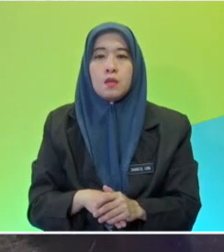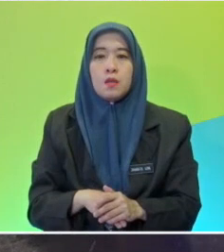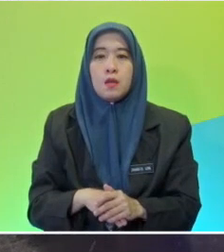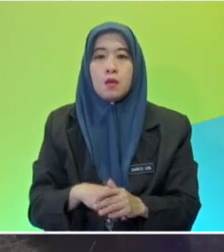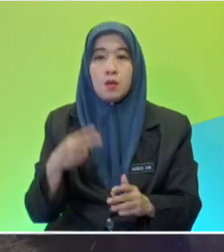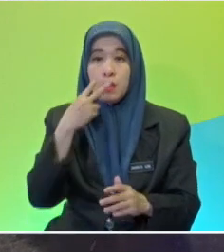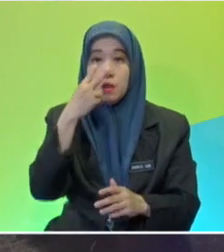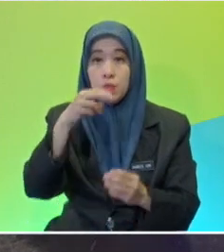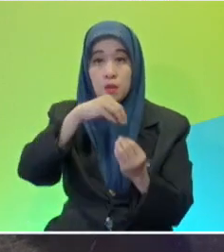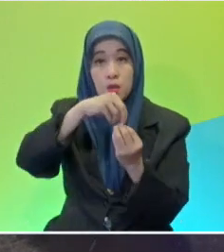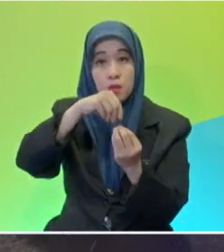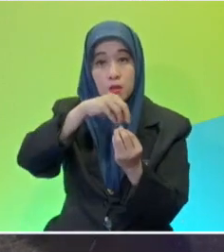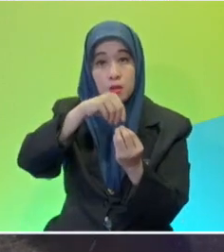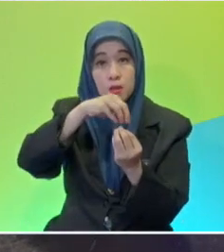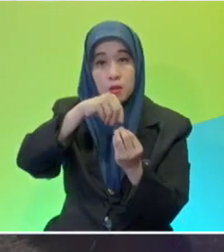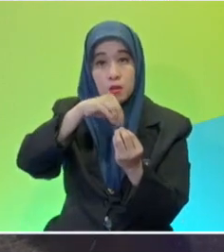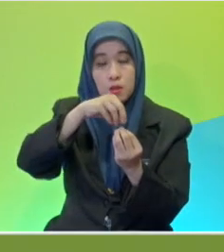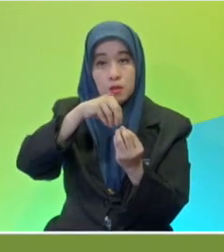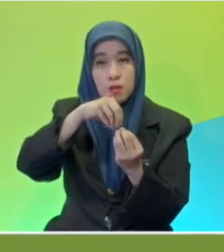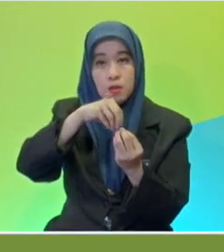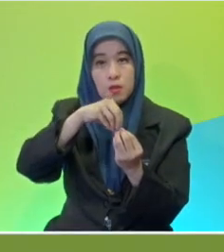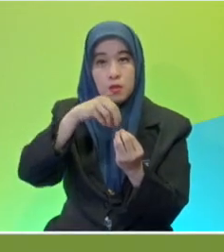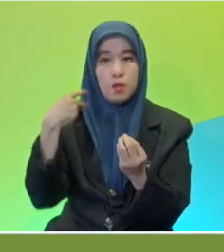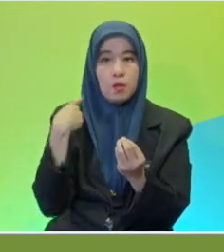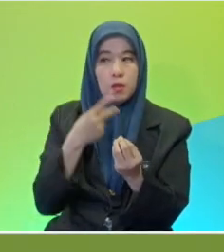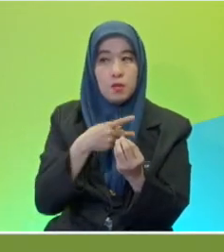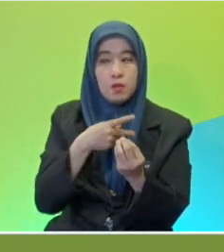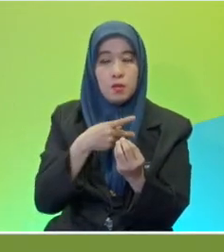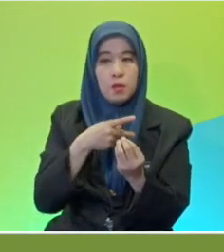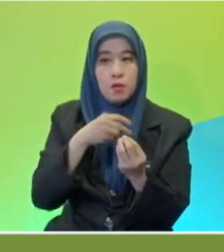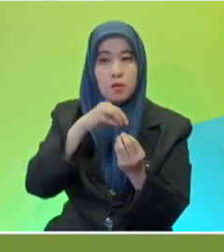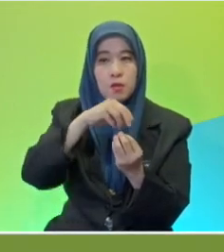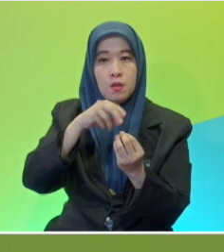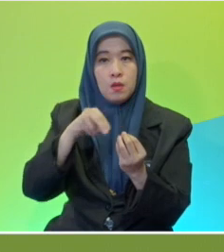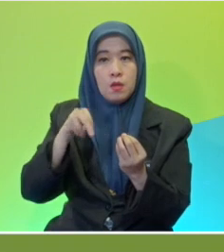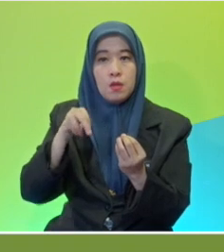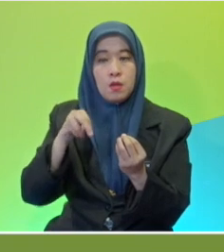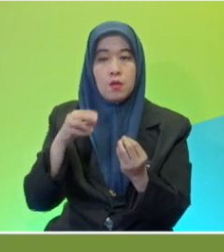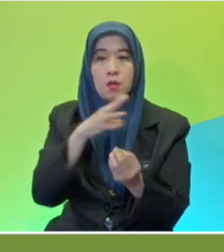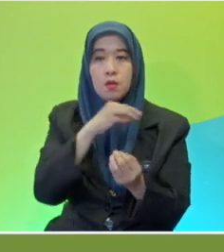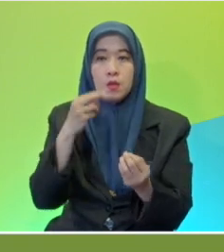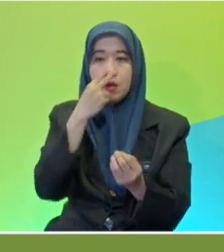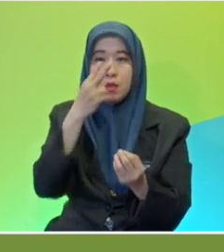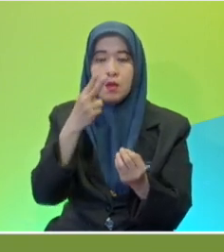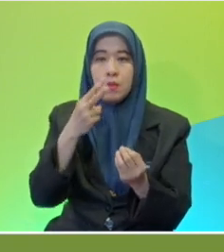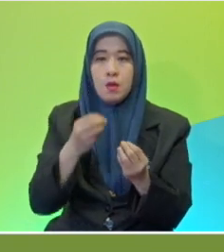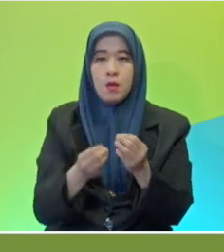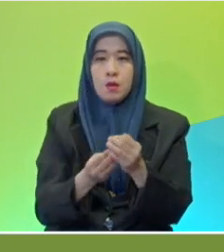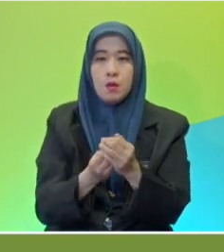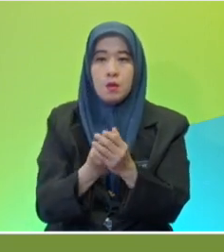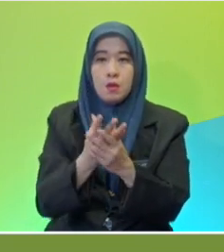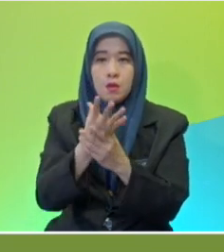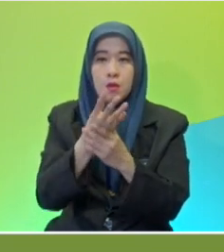seed, germination of seed, and then seedling, and then we can see mature plant. Okay? There's a plant already grown up and it